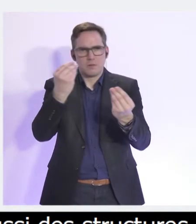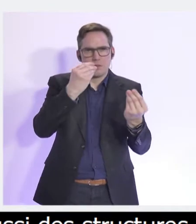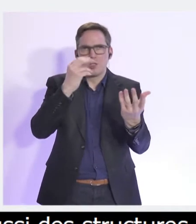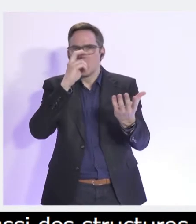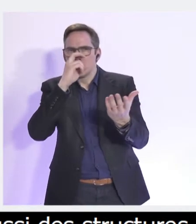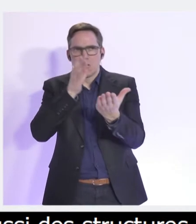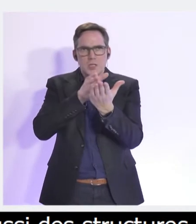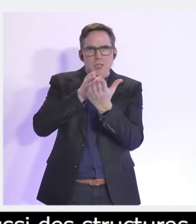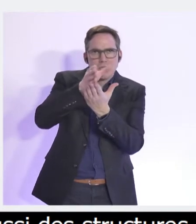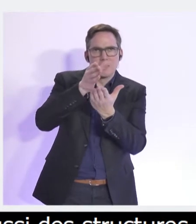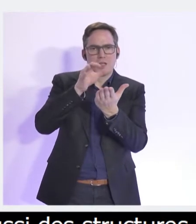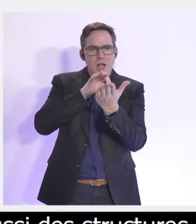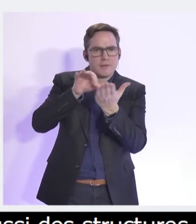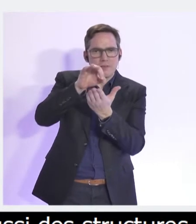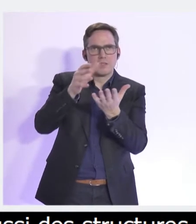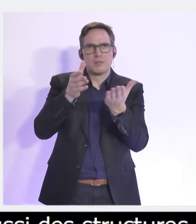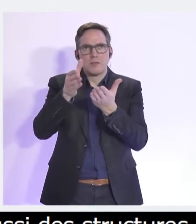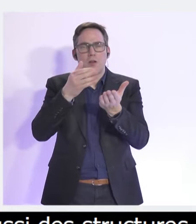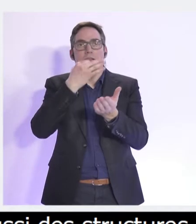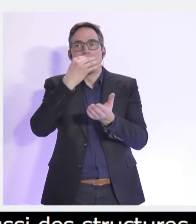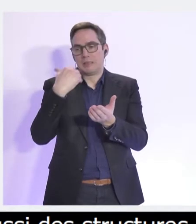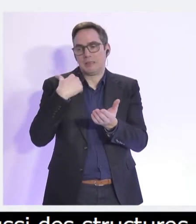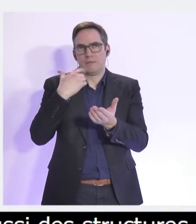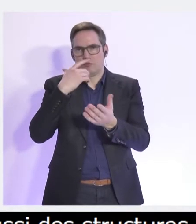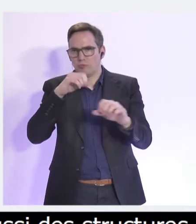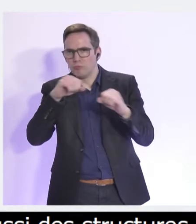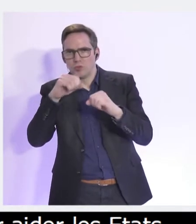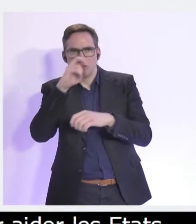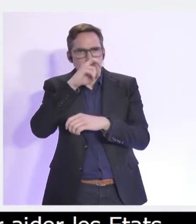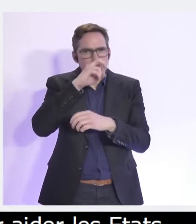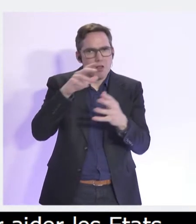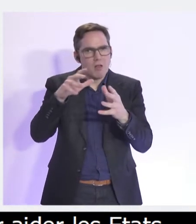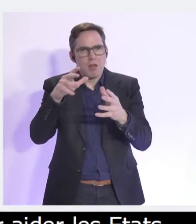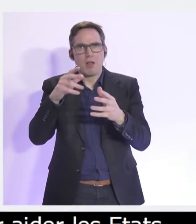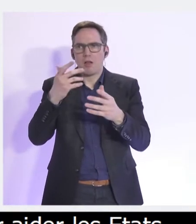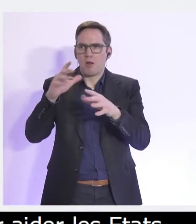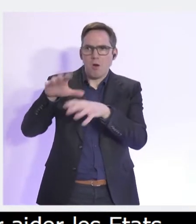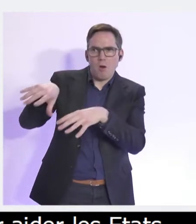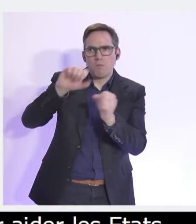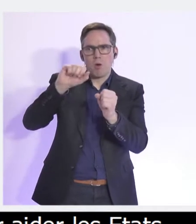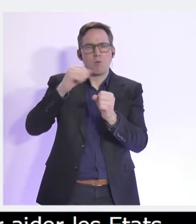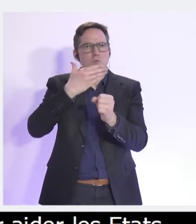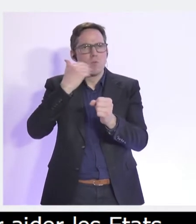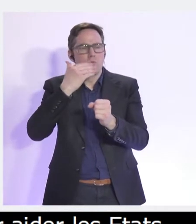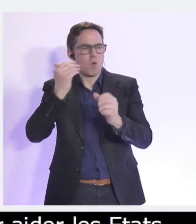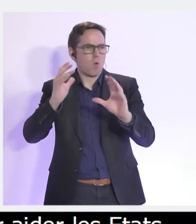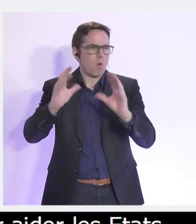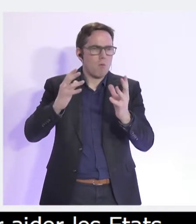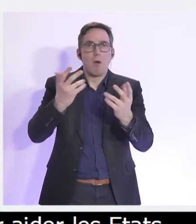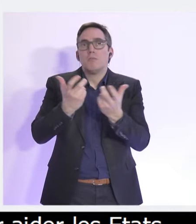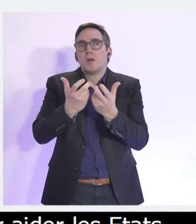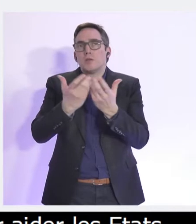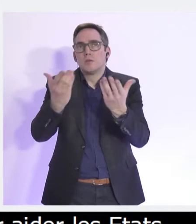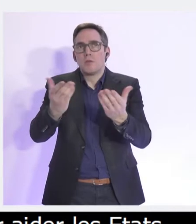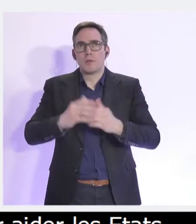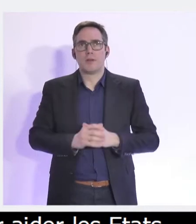as I say, even when we are speaking about employability and how are we making the workplace